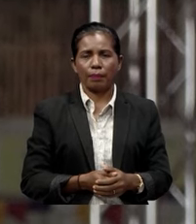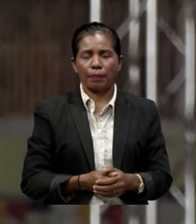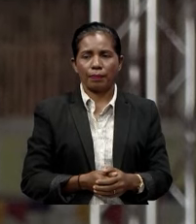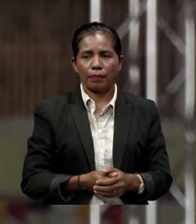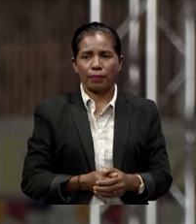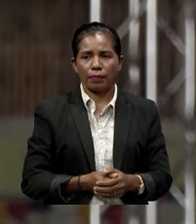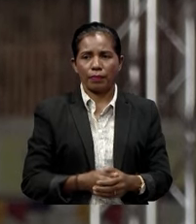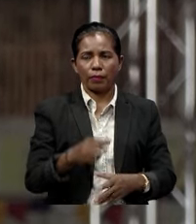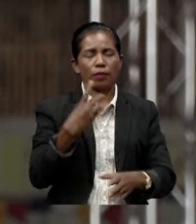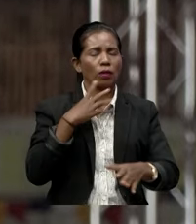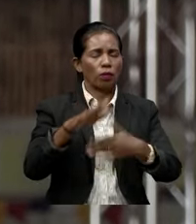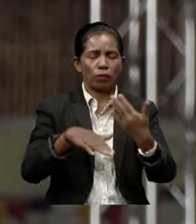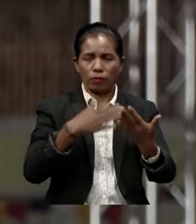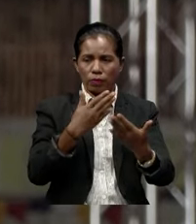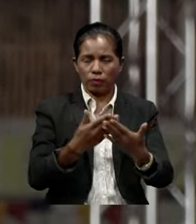by the world.